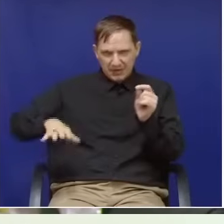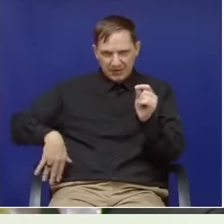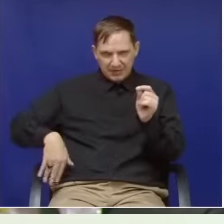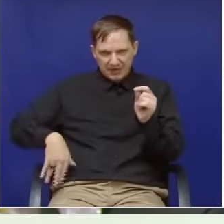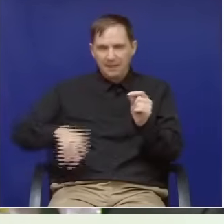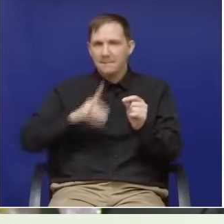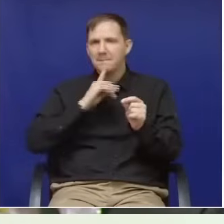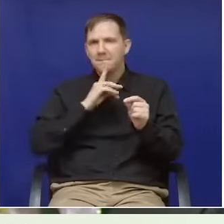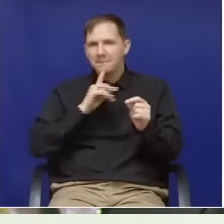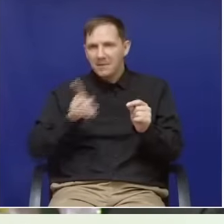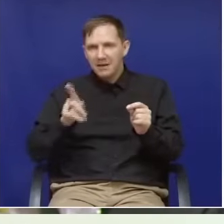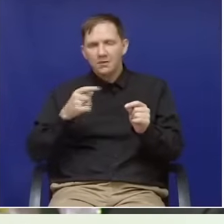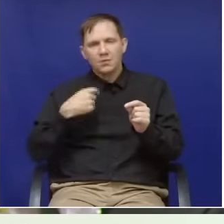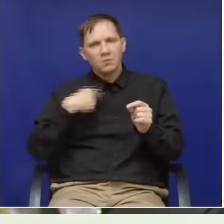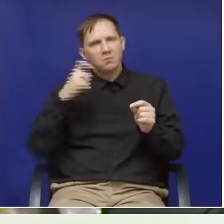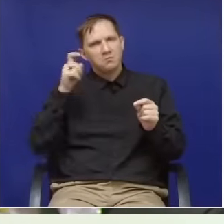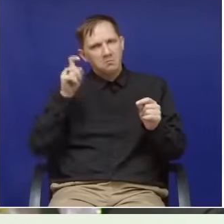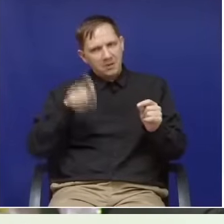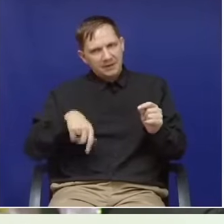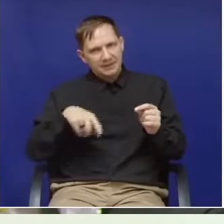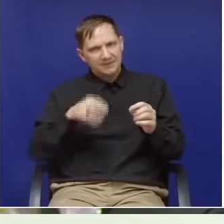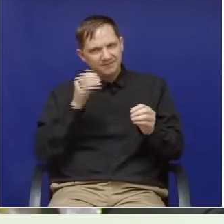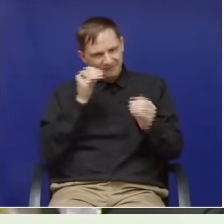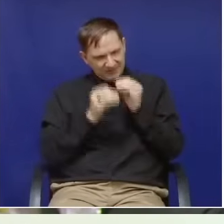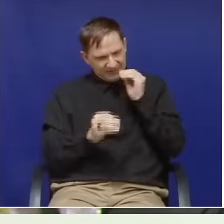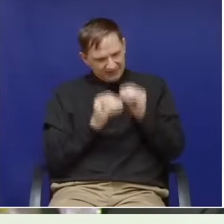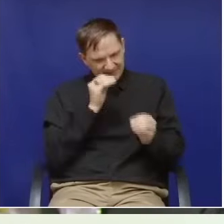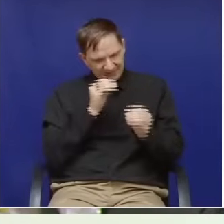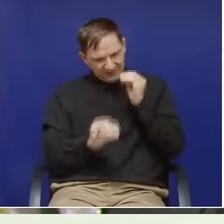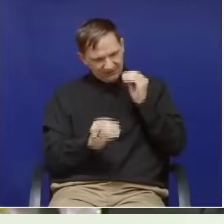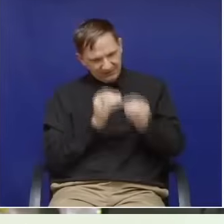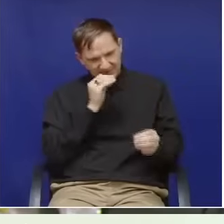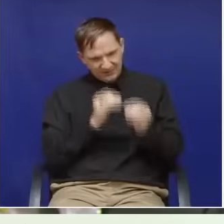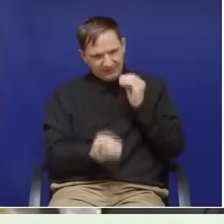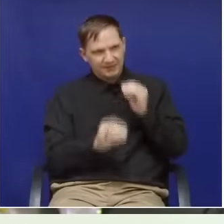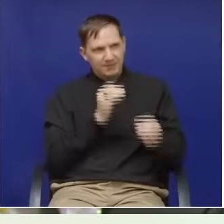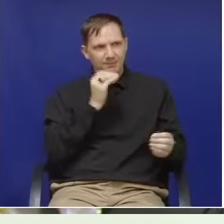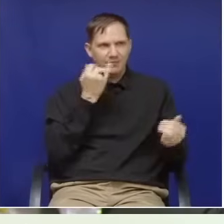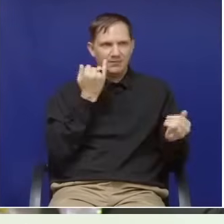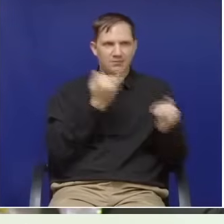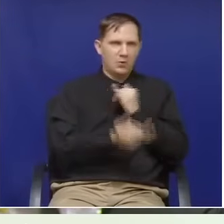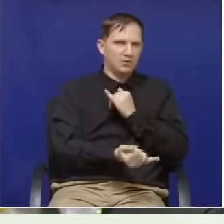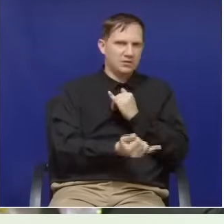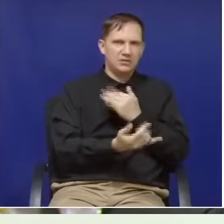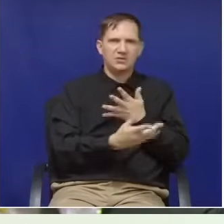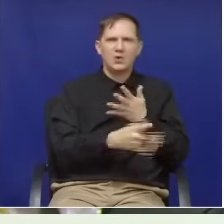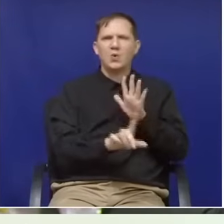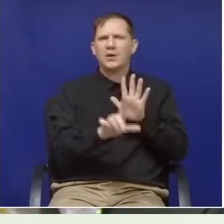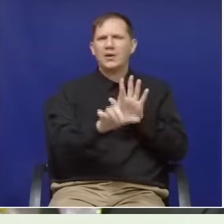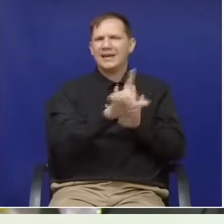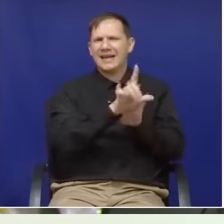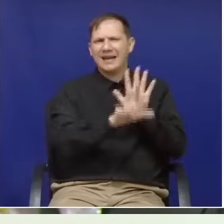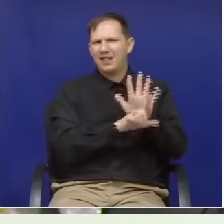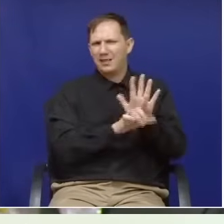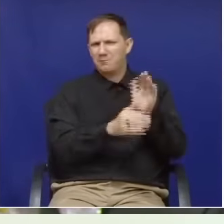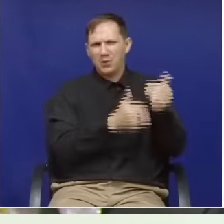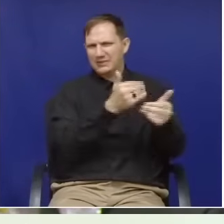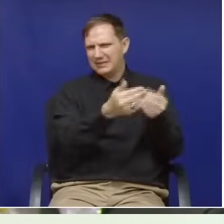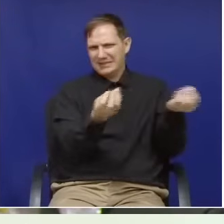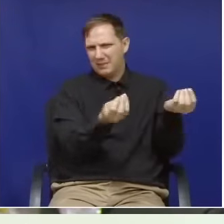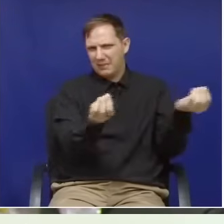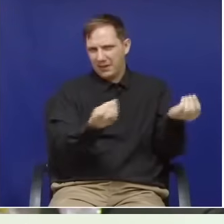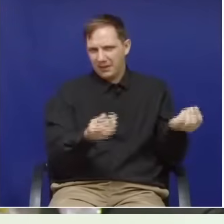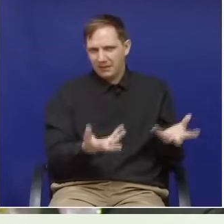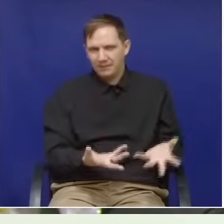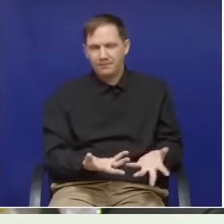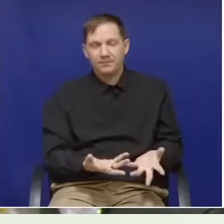are determined to correct the past so that we create a South African police service that serves the